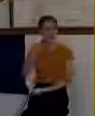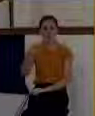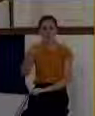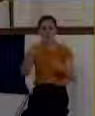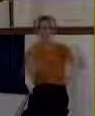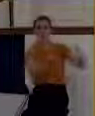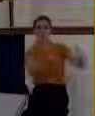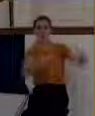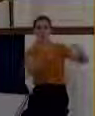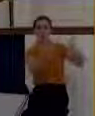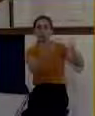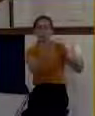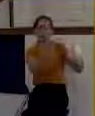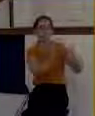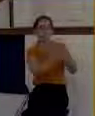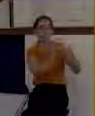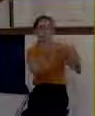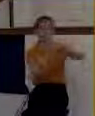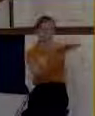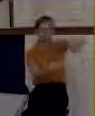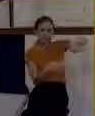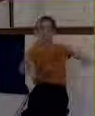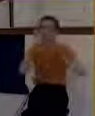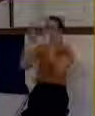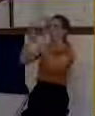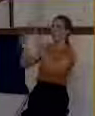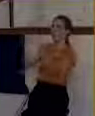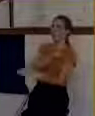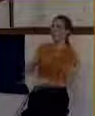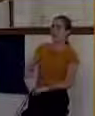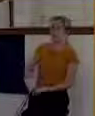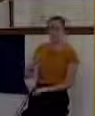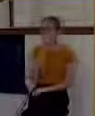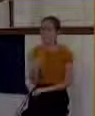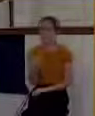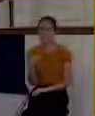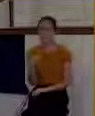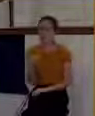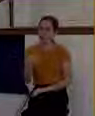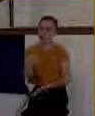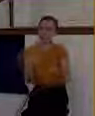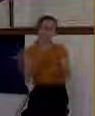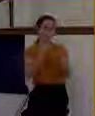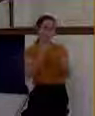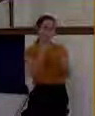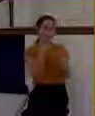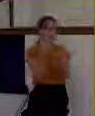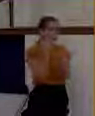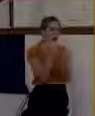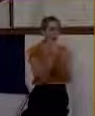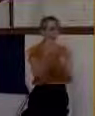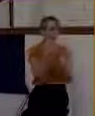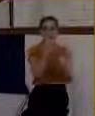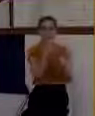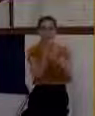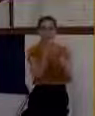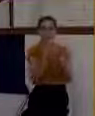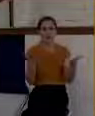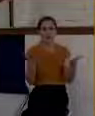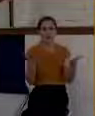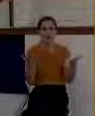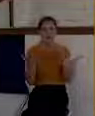obey the Lord. He returns to it. He comes right back to it. That